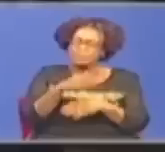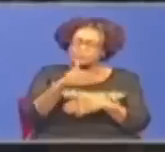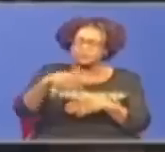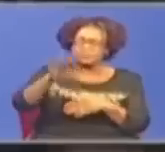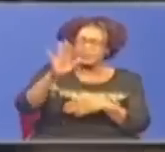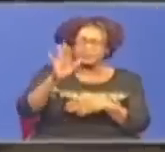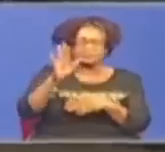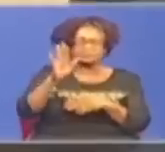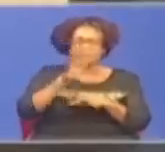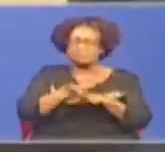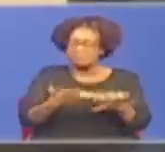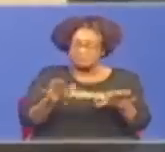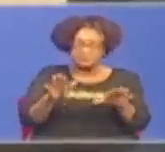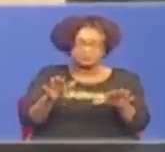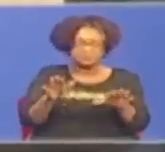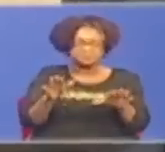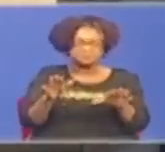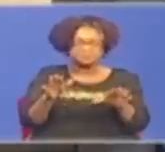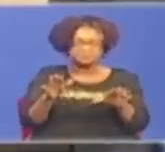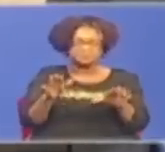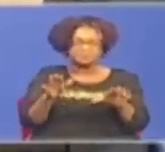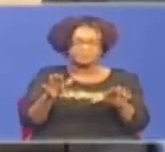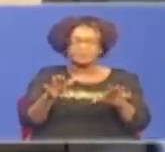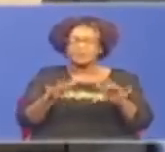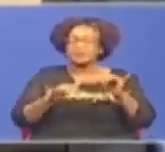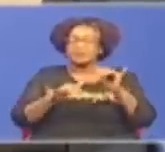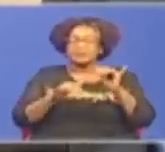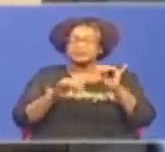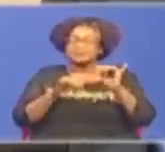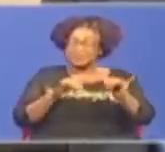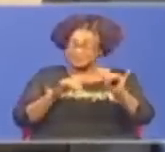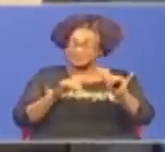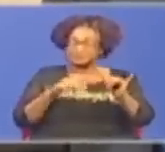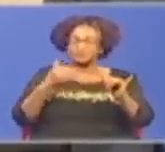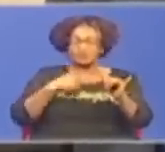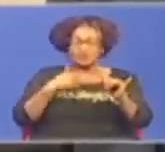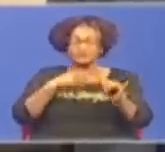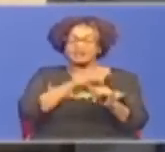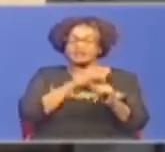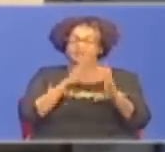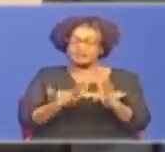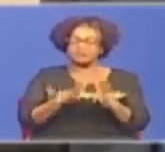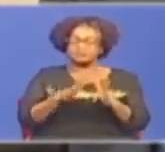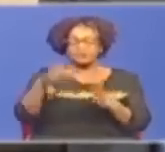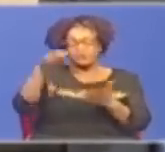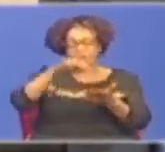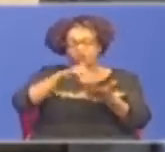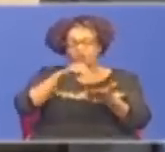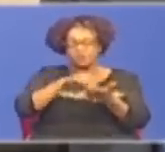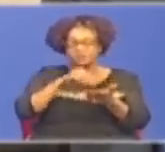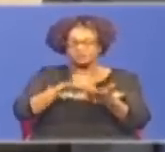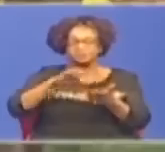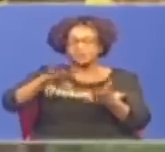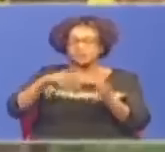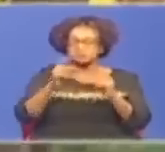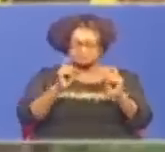almost permanently. That is to have the governor of Migori County